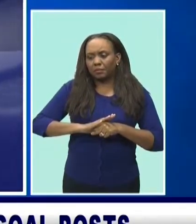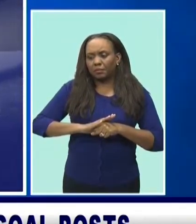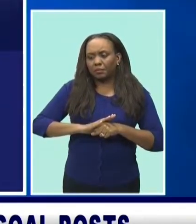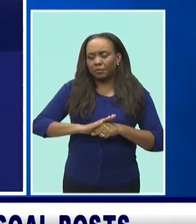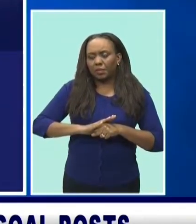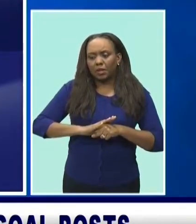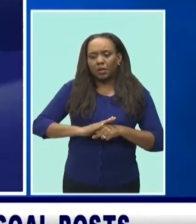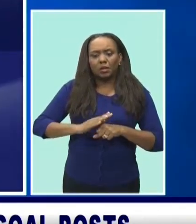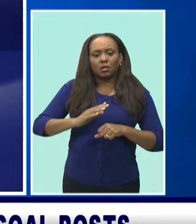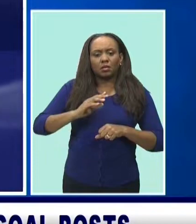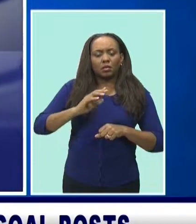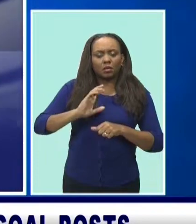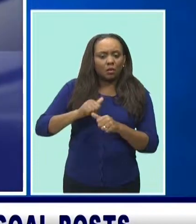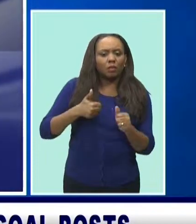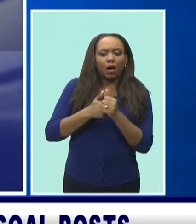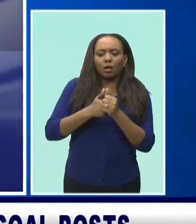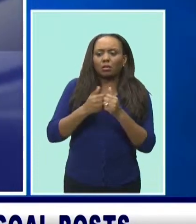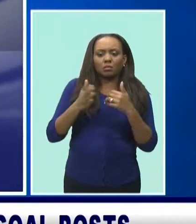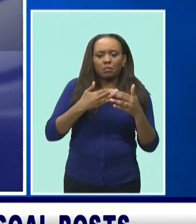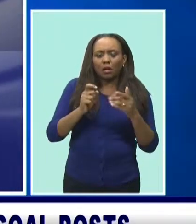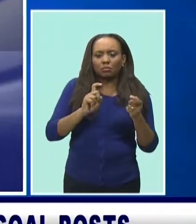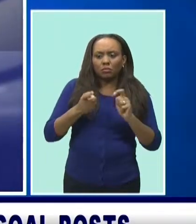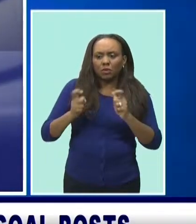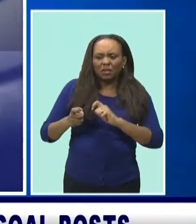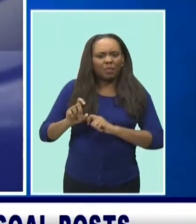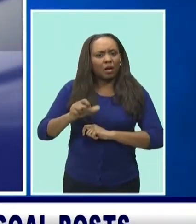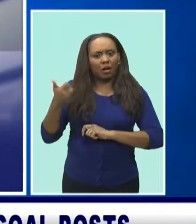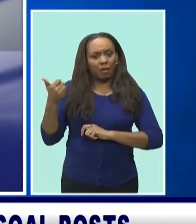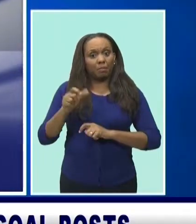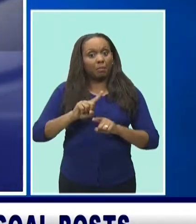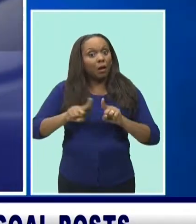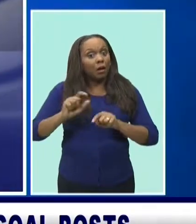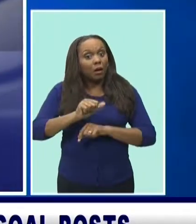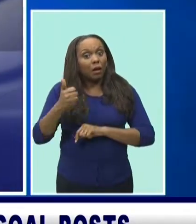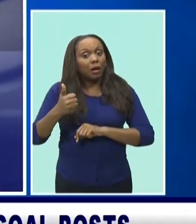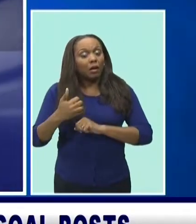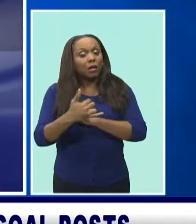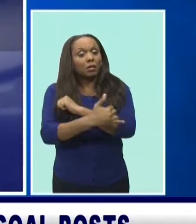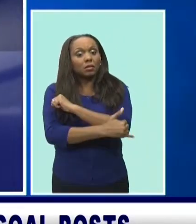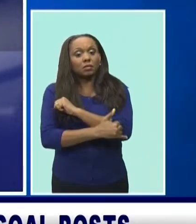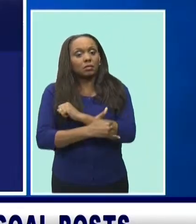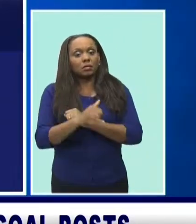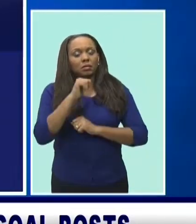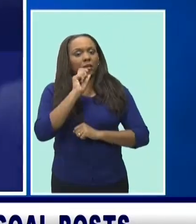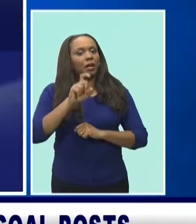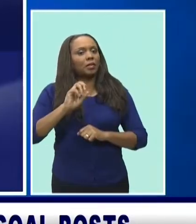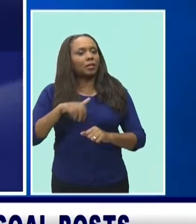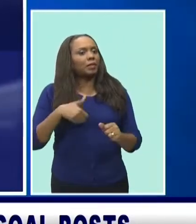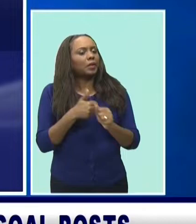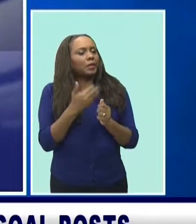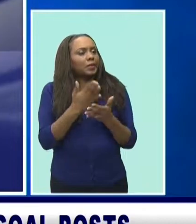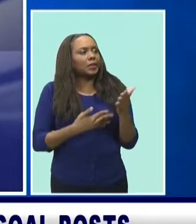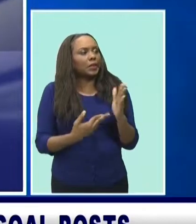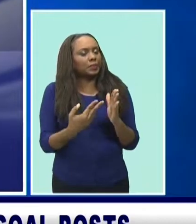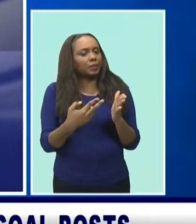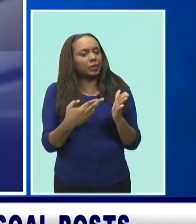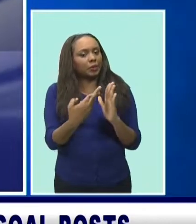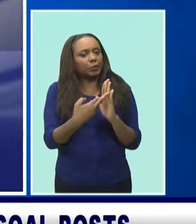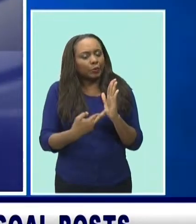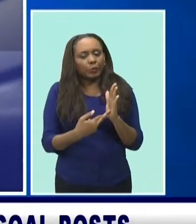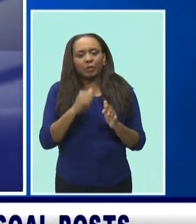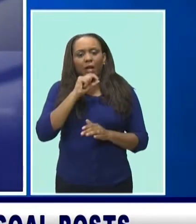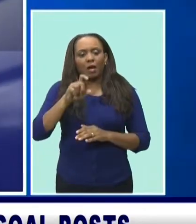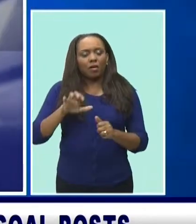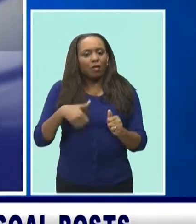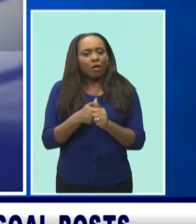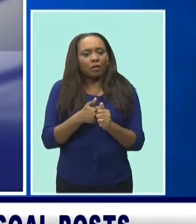checkbook, where other EU member states themselves don't have to comply with some of those requirements. And then we